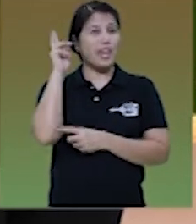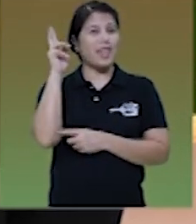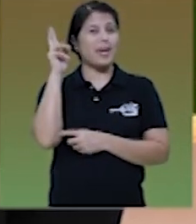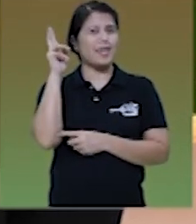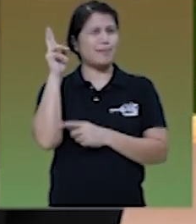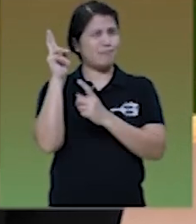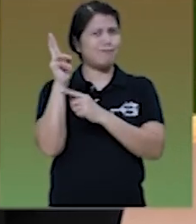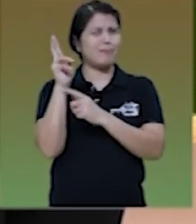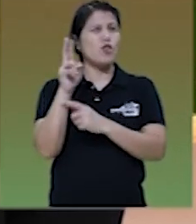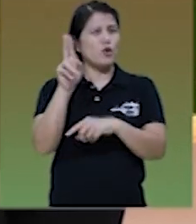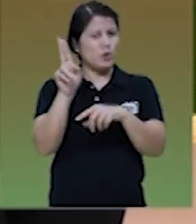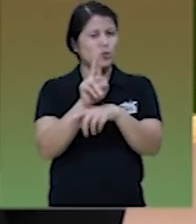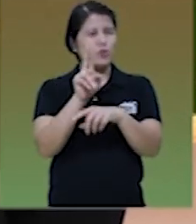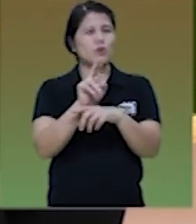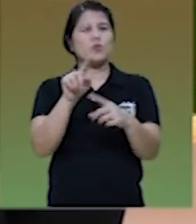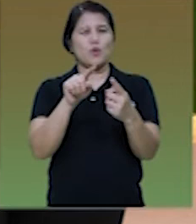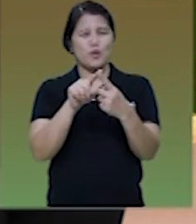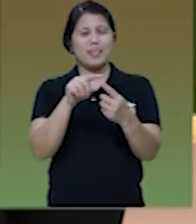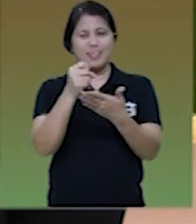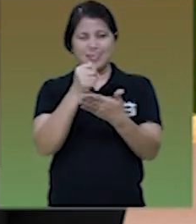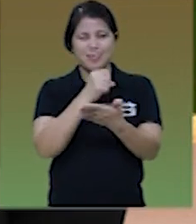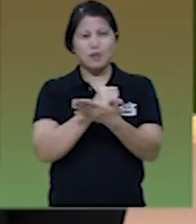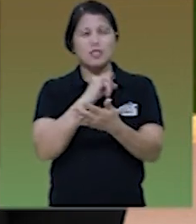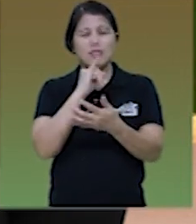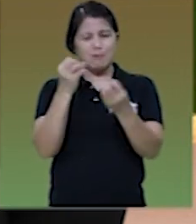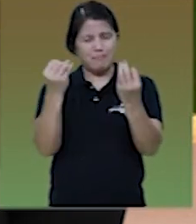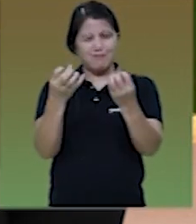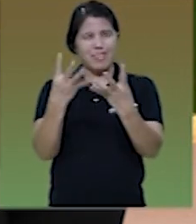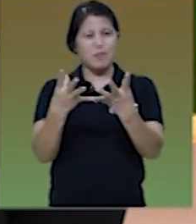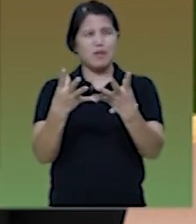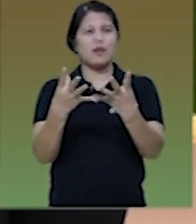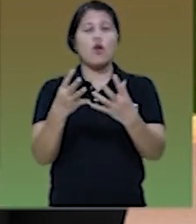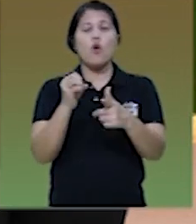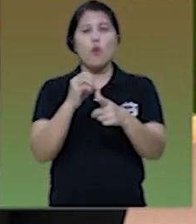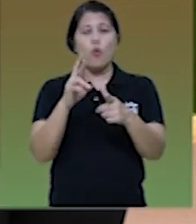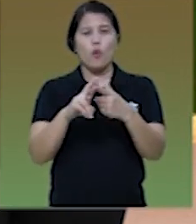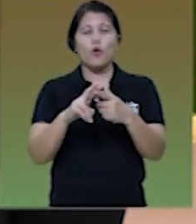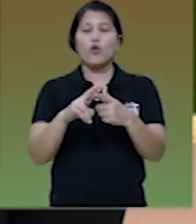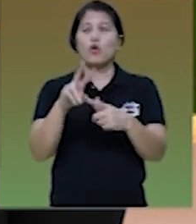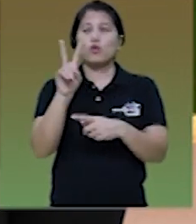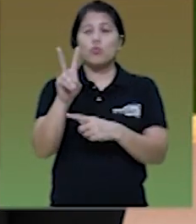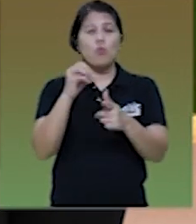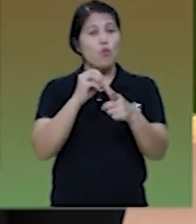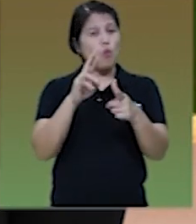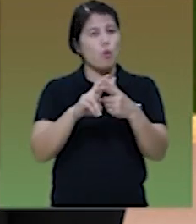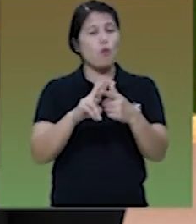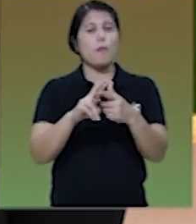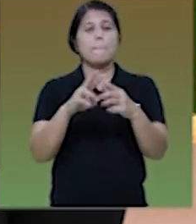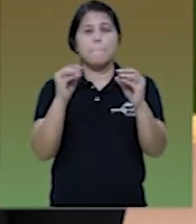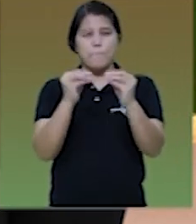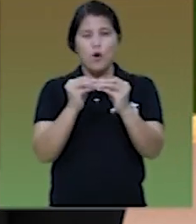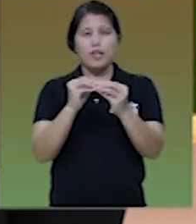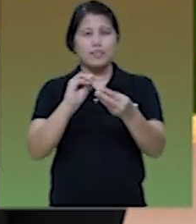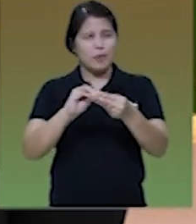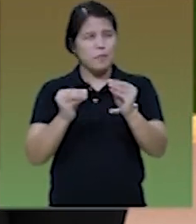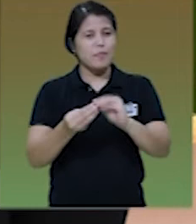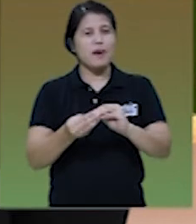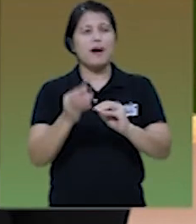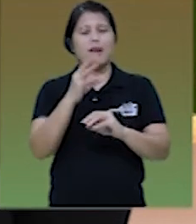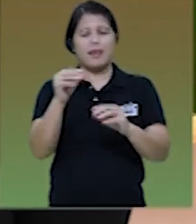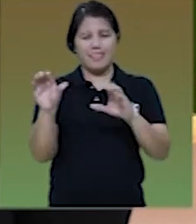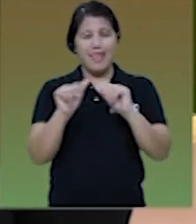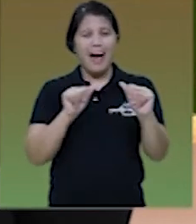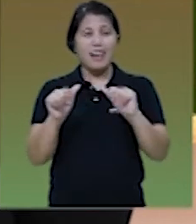Where is used when the subject is plural or two or more in number, and the action word